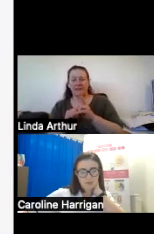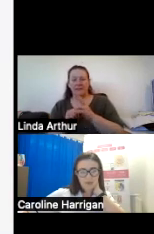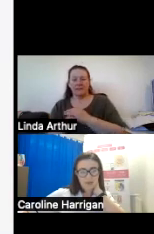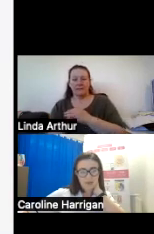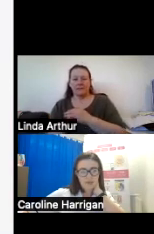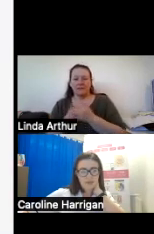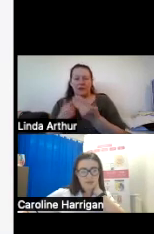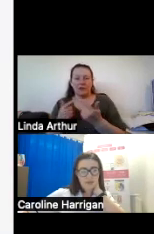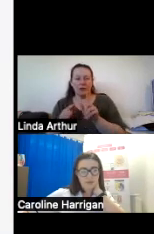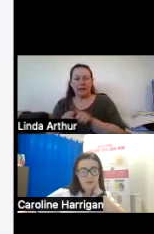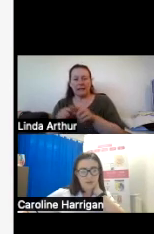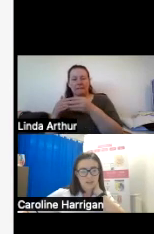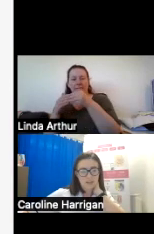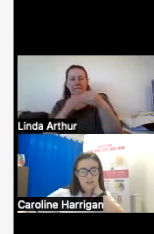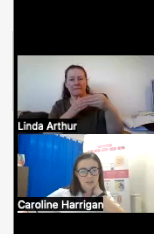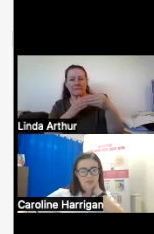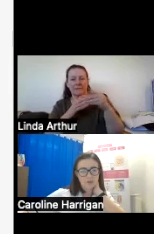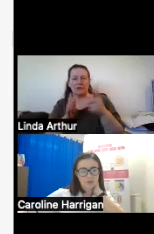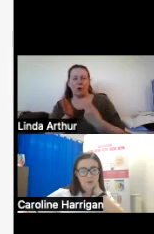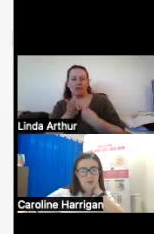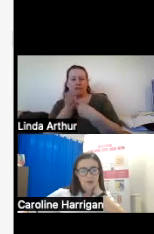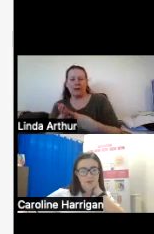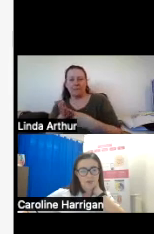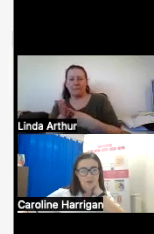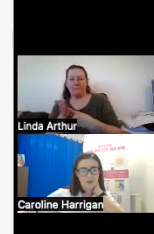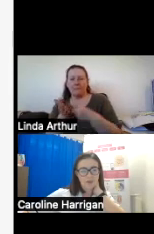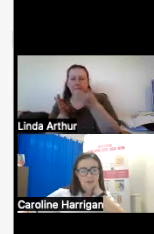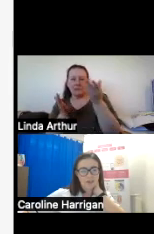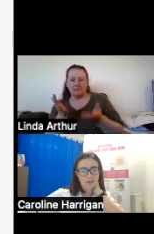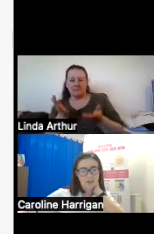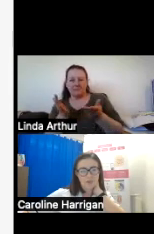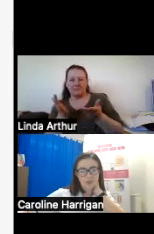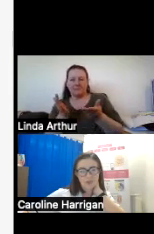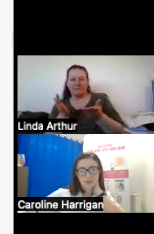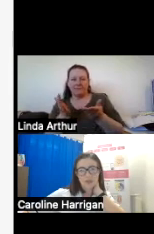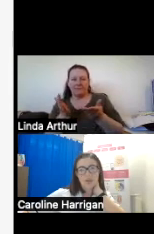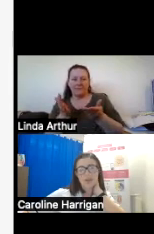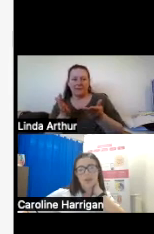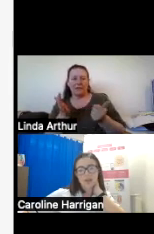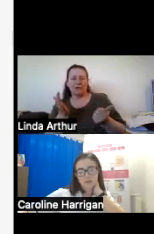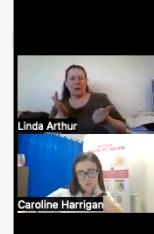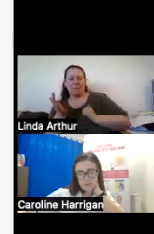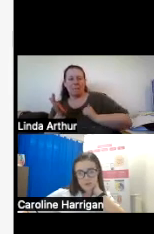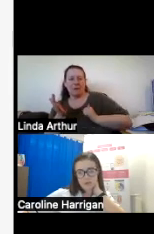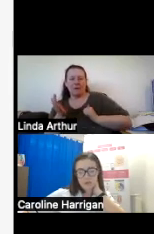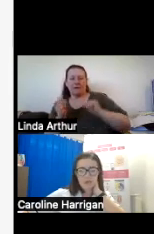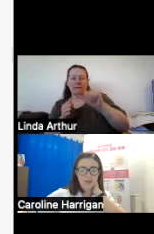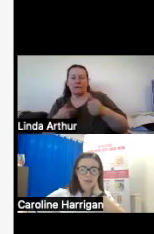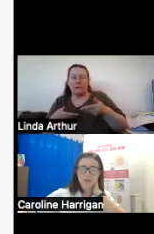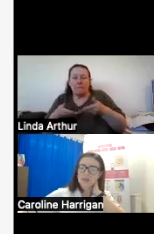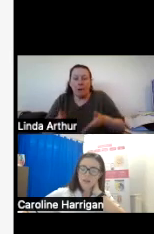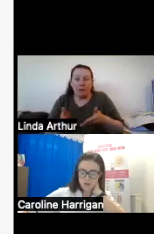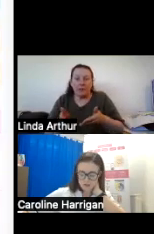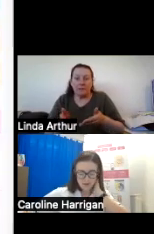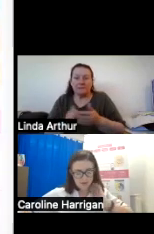of the guidelines. So this is all the recommendations for fertility during pregnancy, after childbirth, and